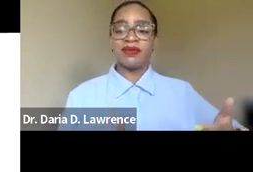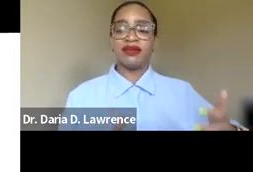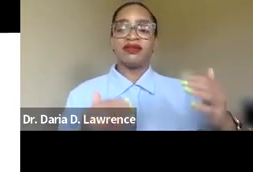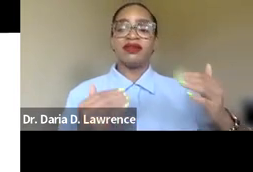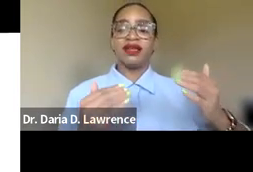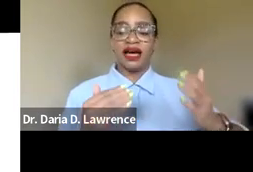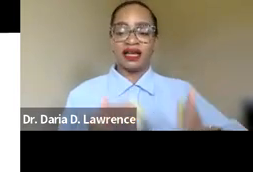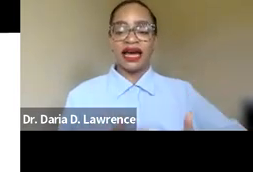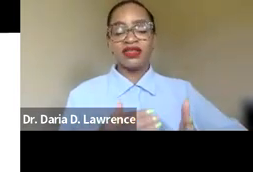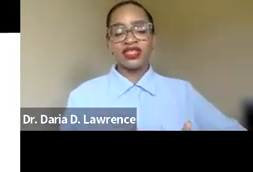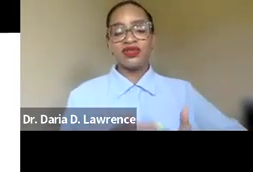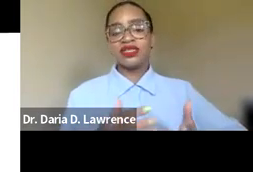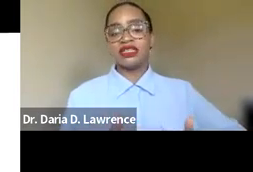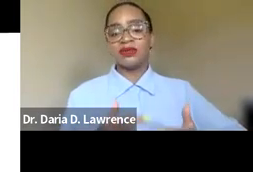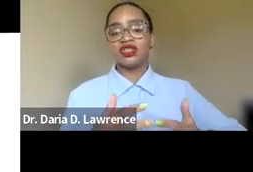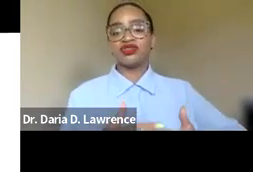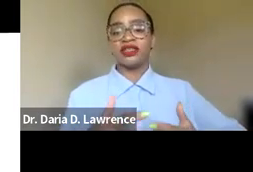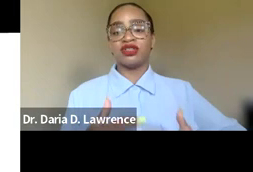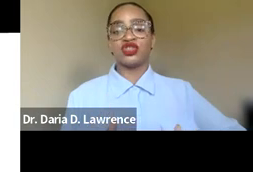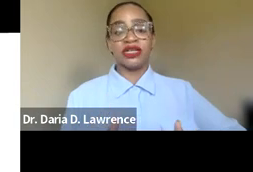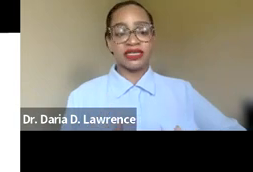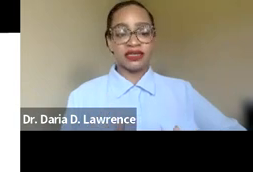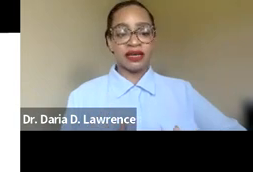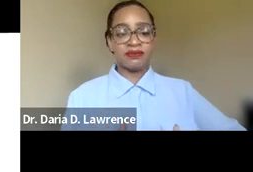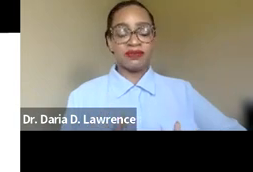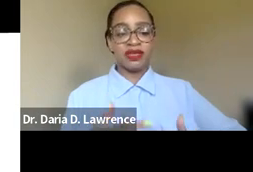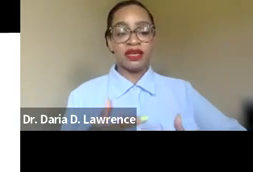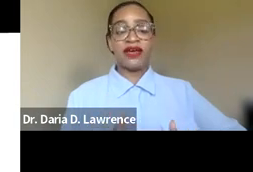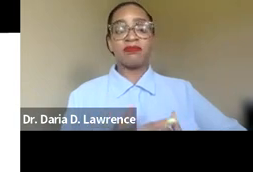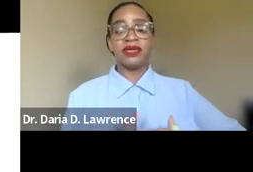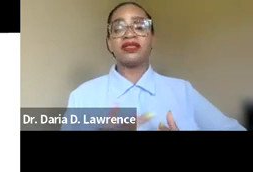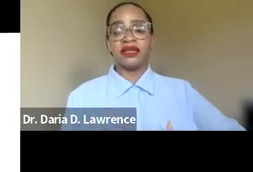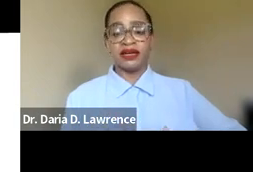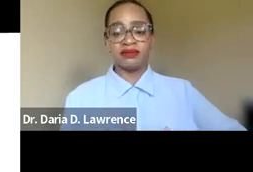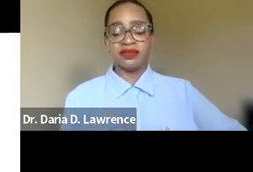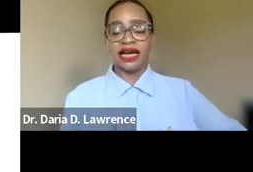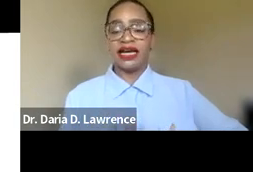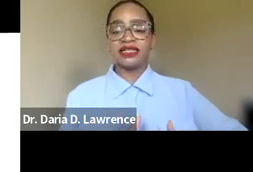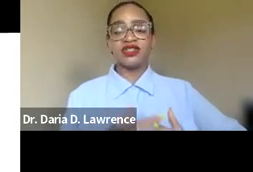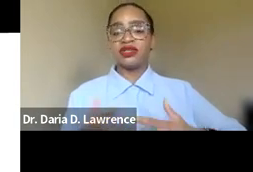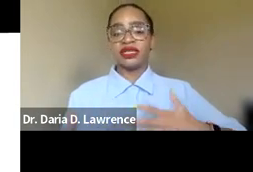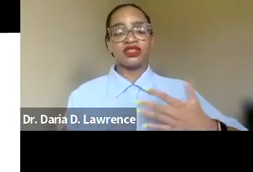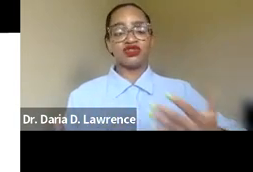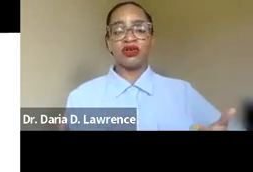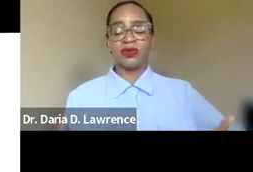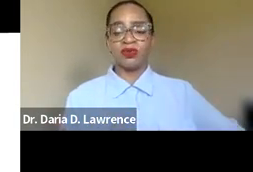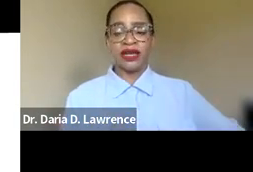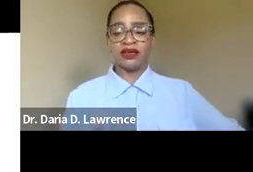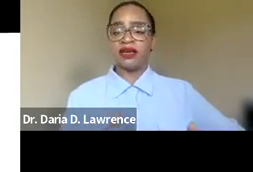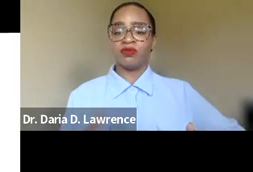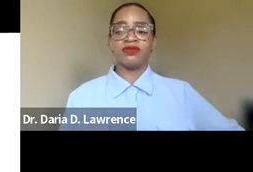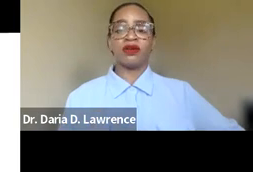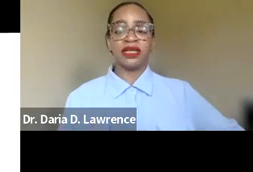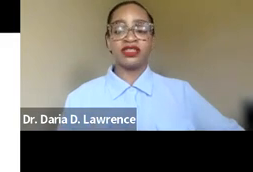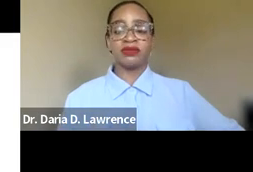class assignment, allow the student to demonstrate their strengths in that. In fact, build on that. I had a student that struggled with